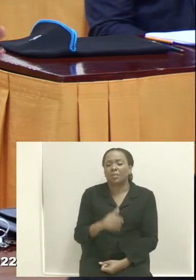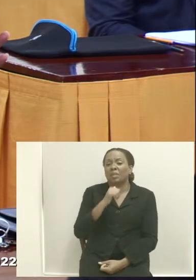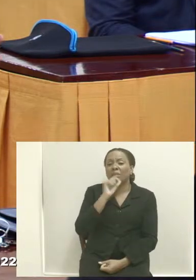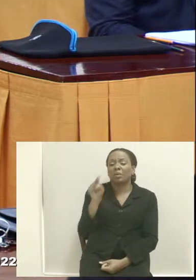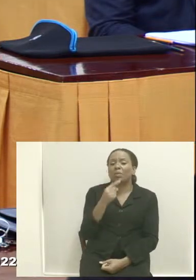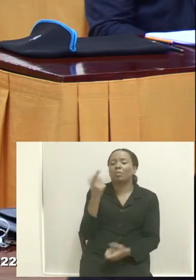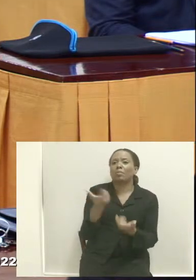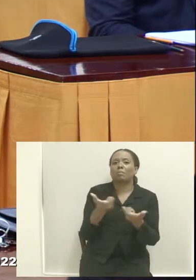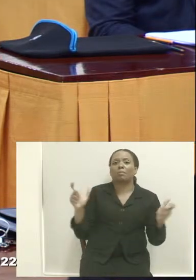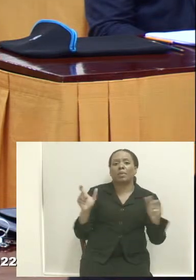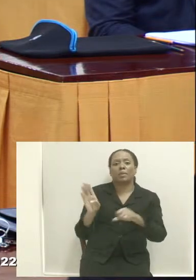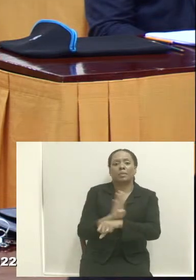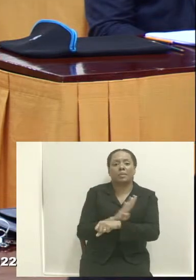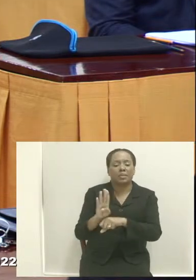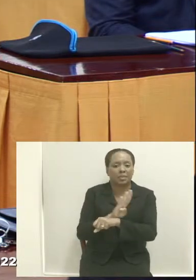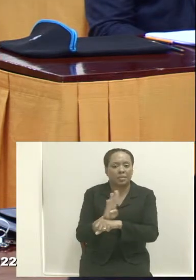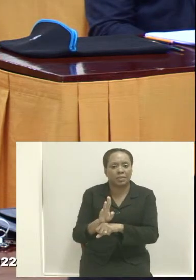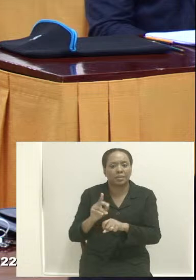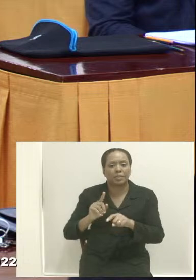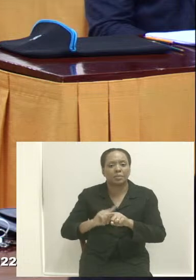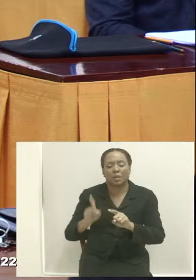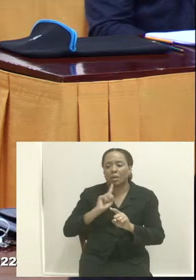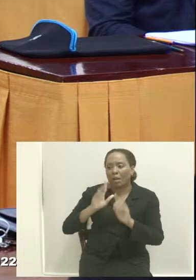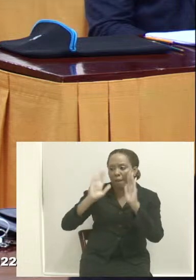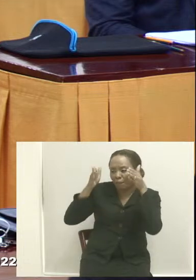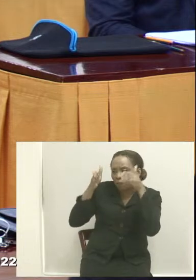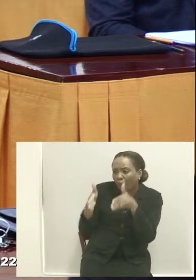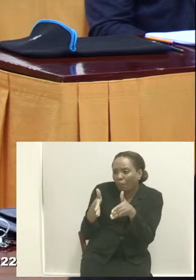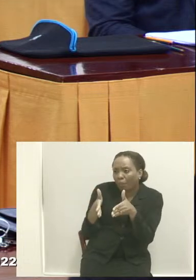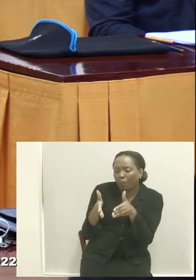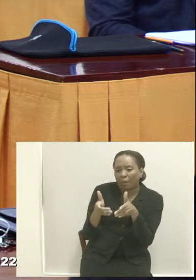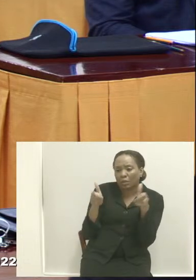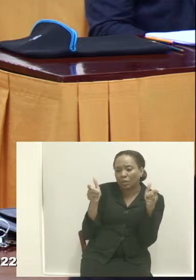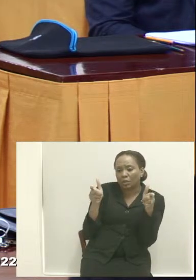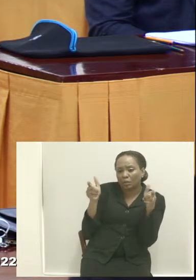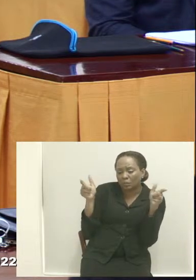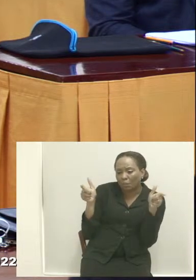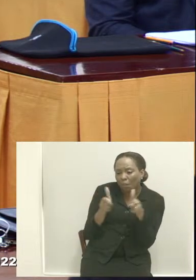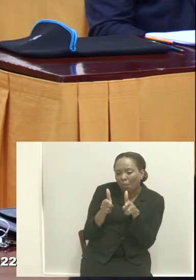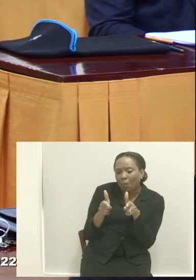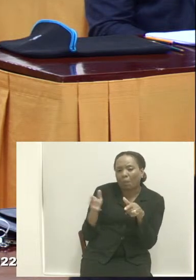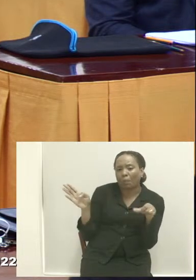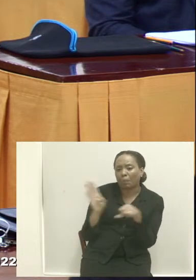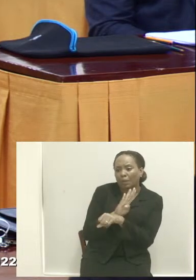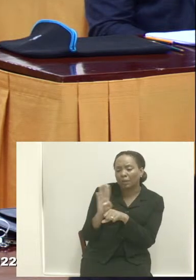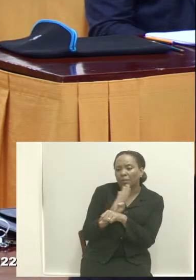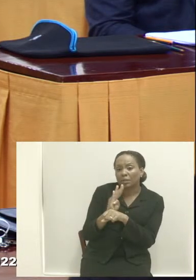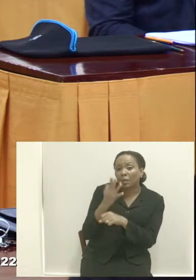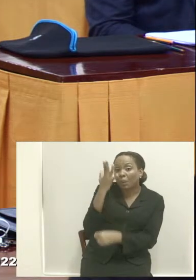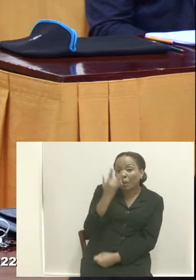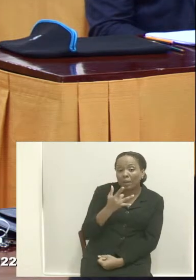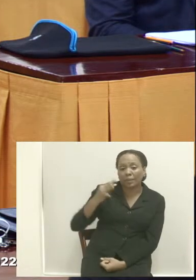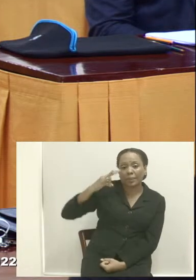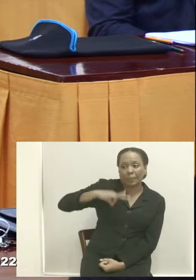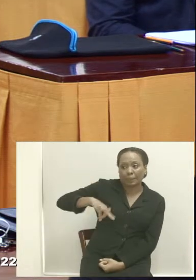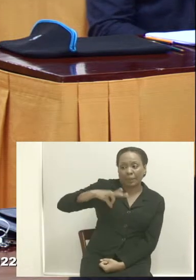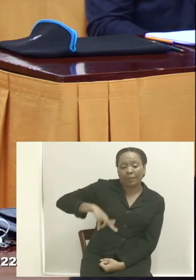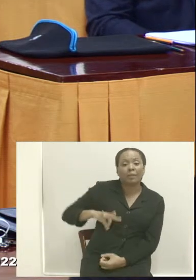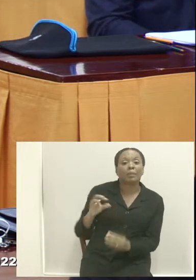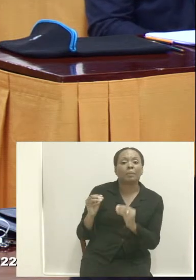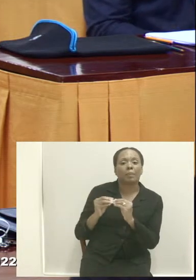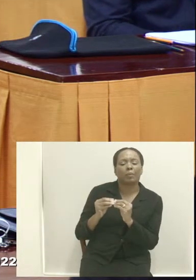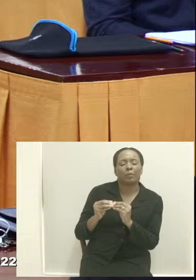those small and micro businesses so that they can benefit from getting these small these loans, which are